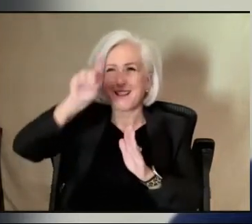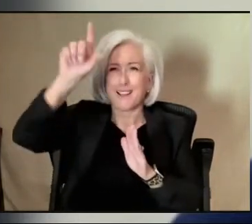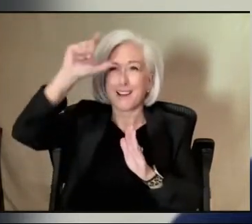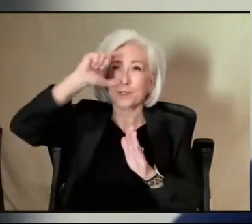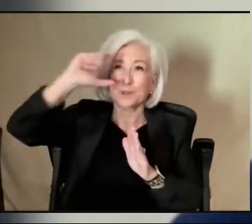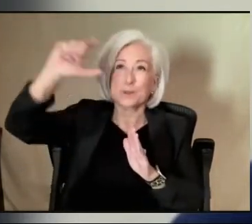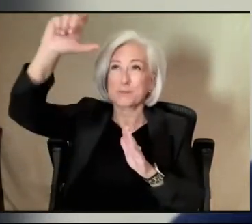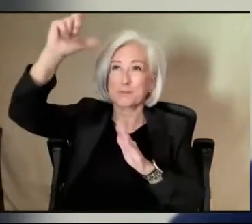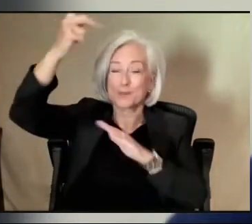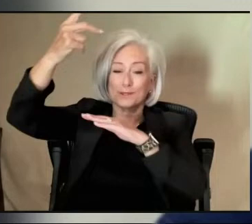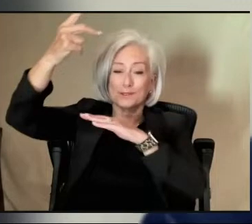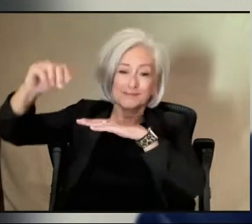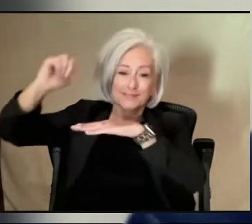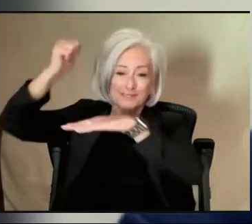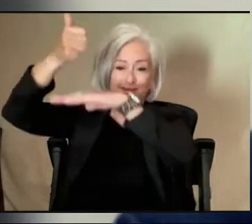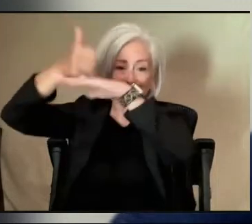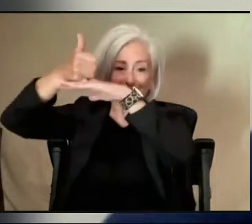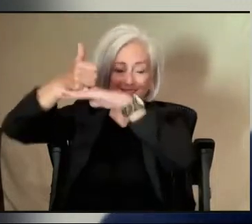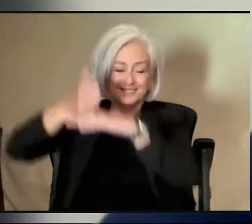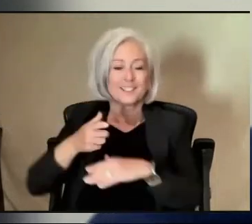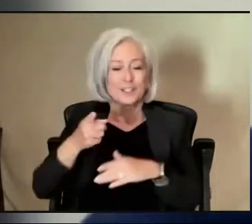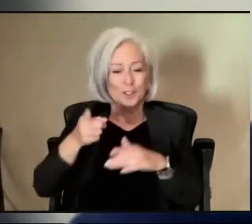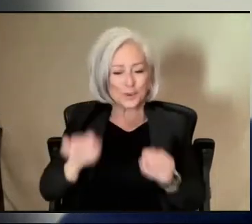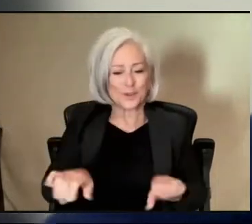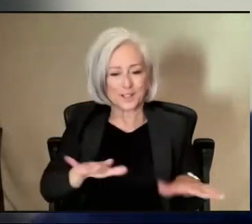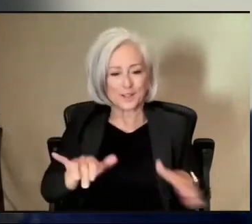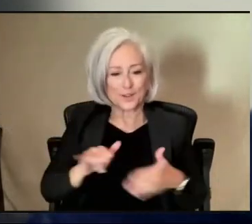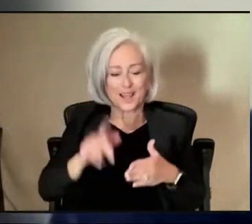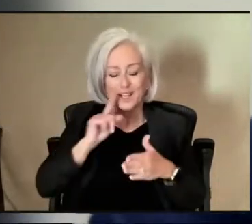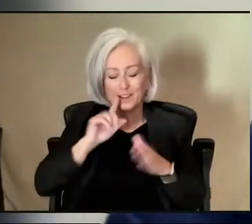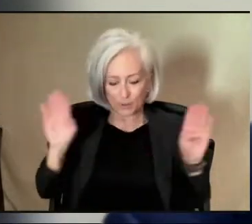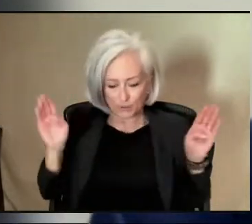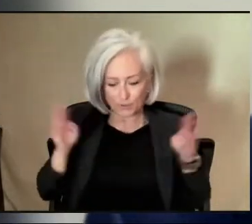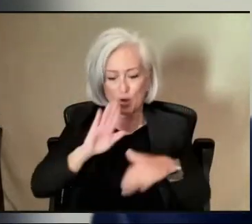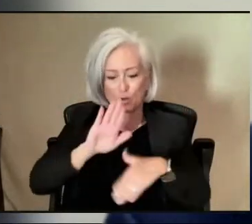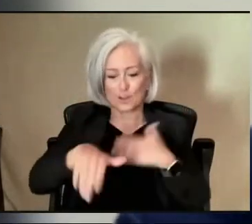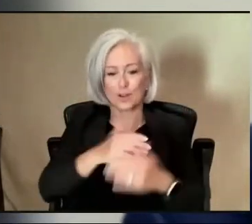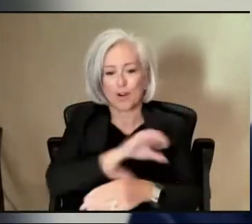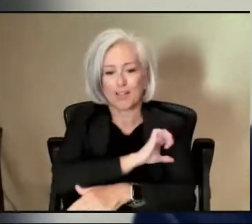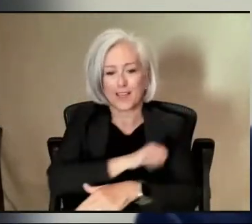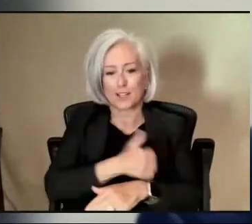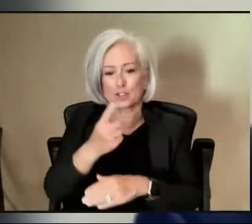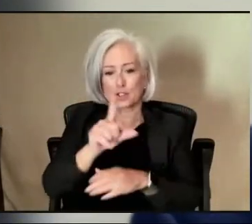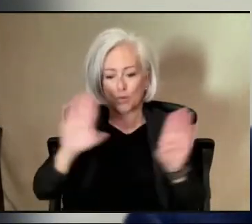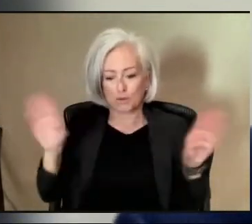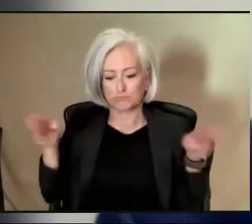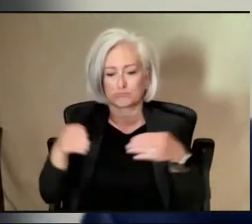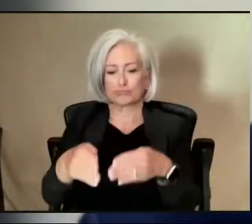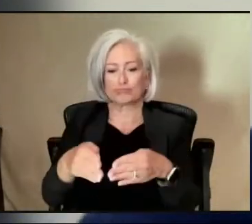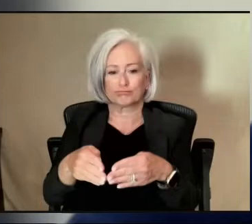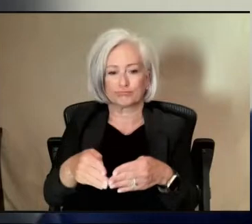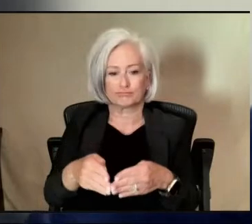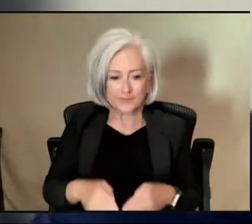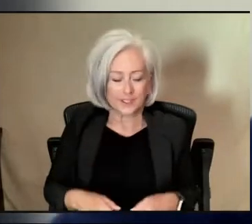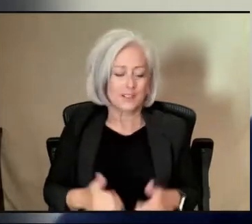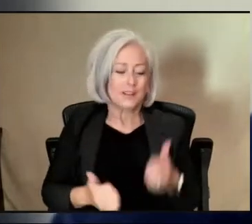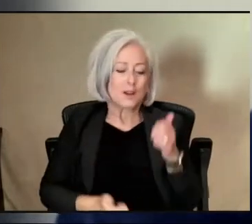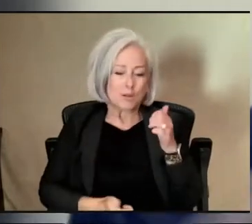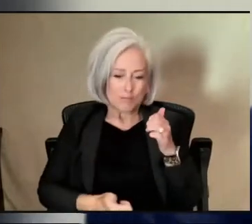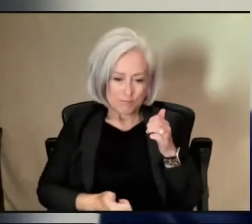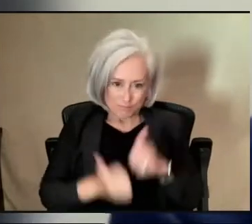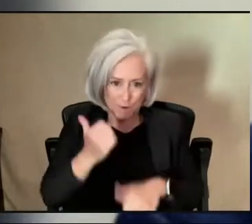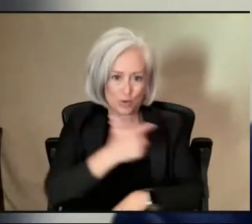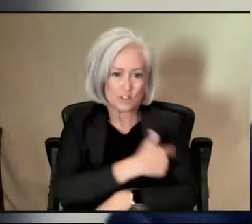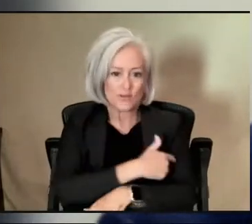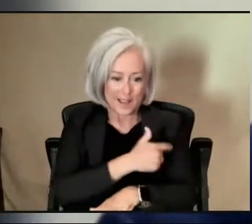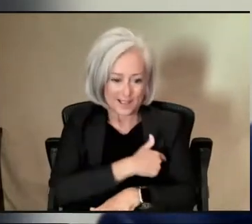can happen in instead of being consecutive, sequential. Most vaccine development is step after step after step, and you make sure